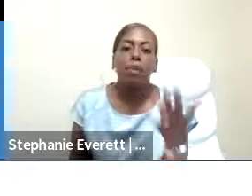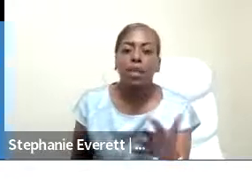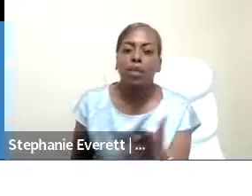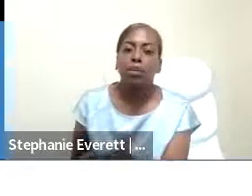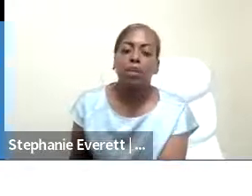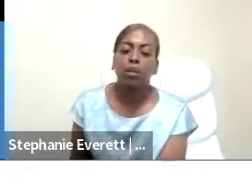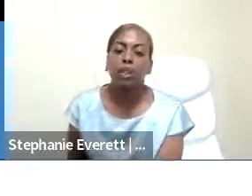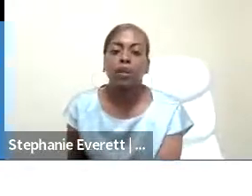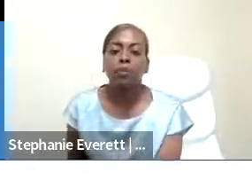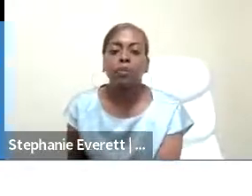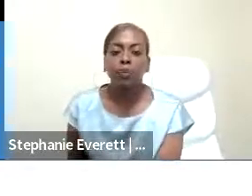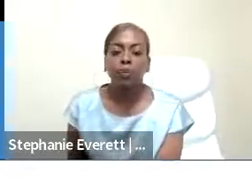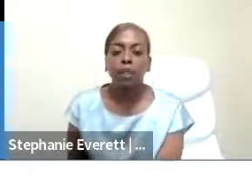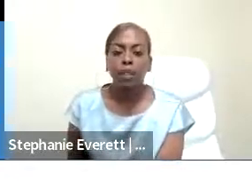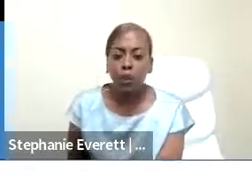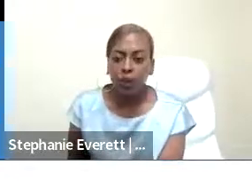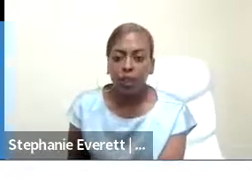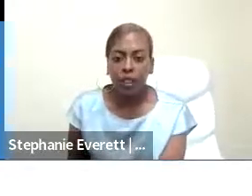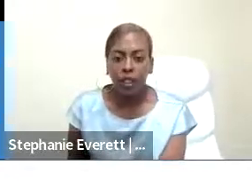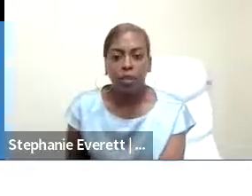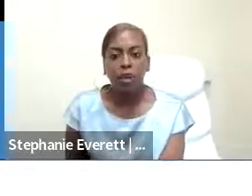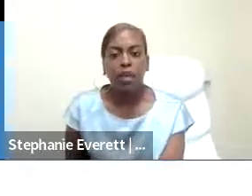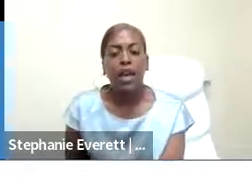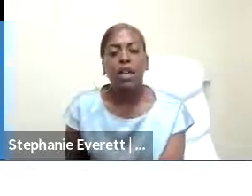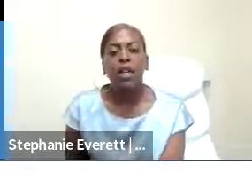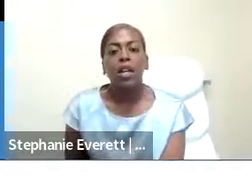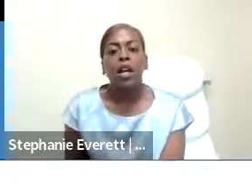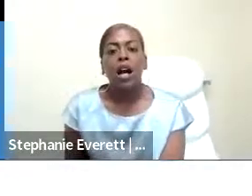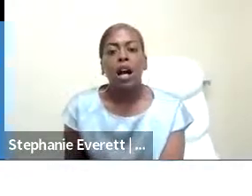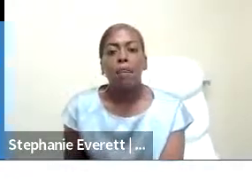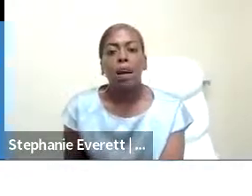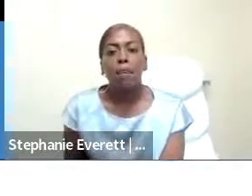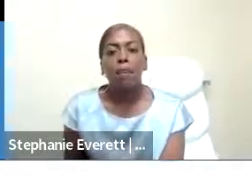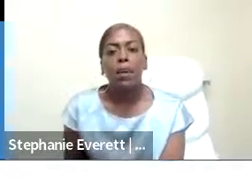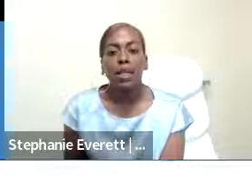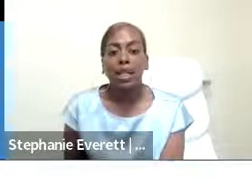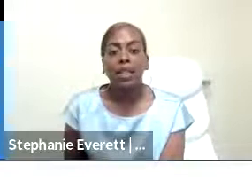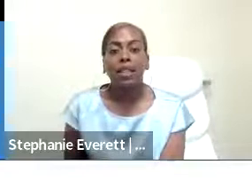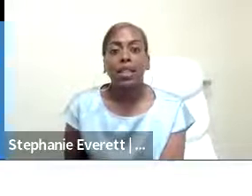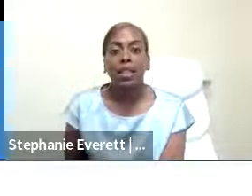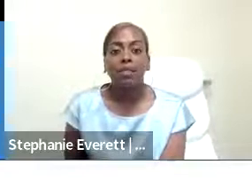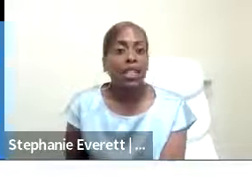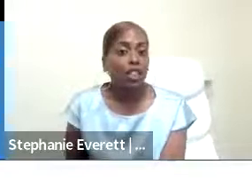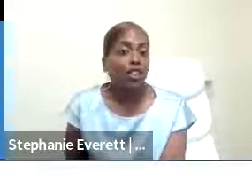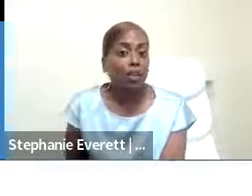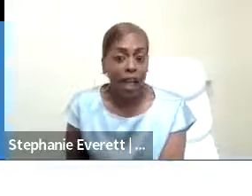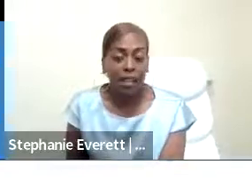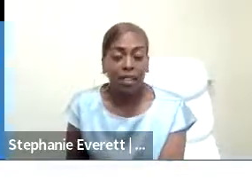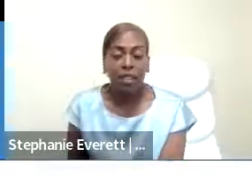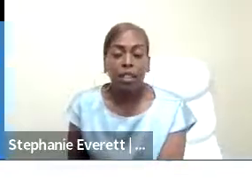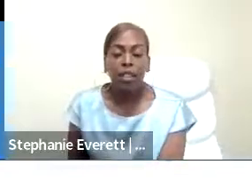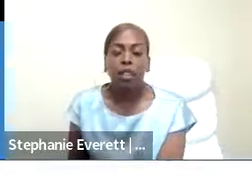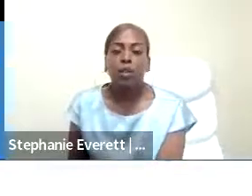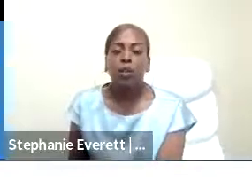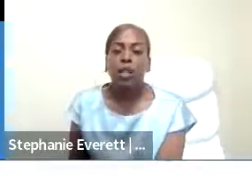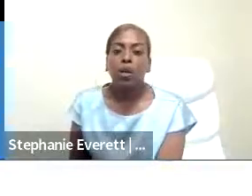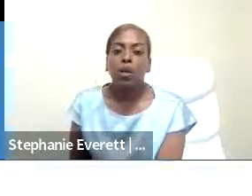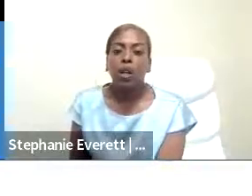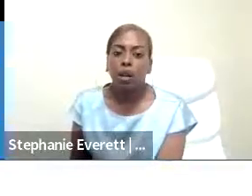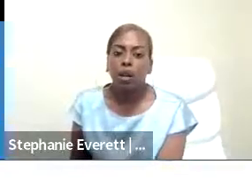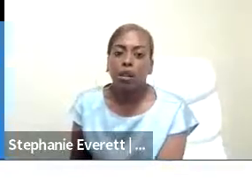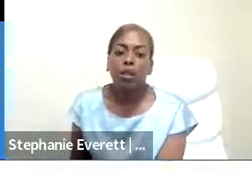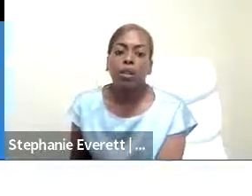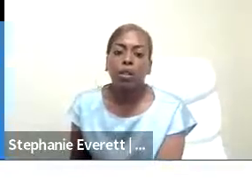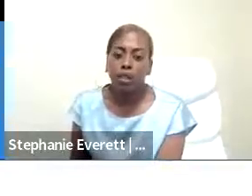and then back to post-commission. So we're very concerned about that. But the regulation did pass. So we